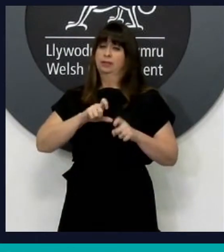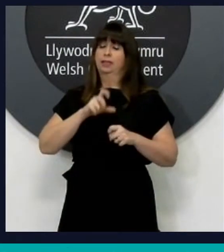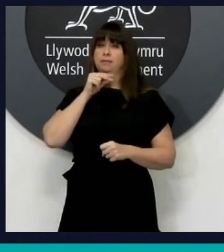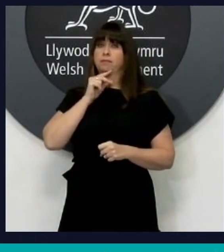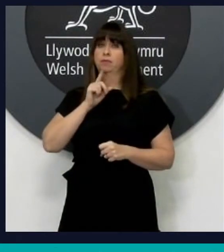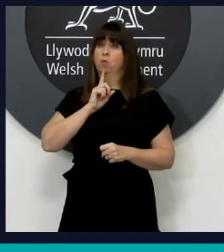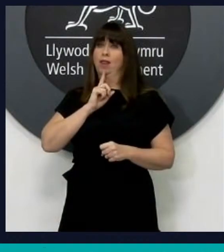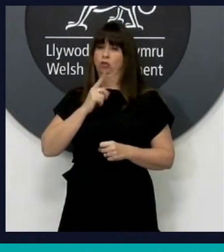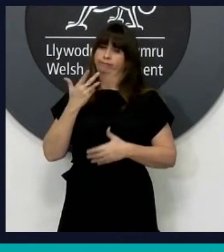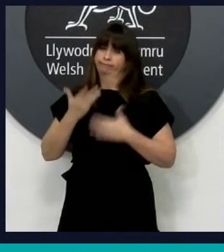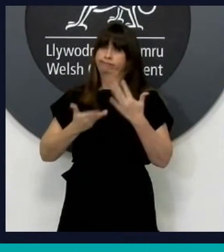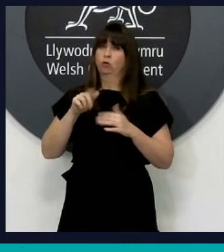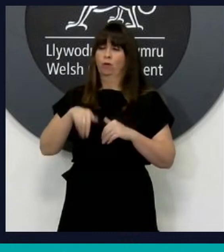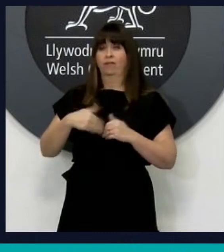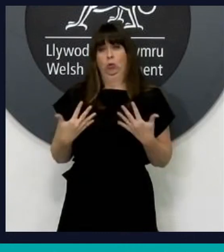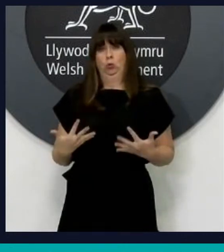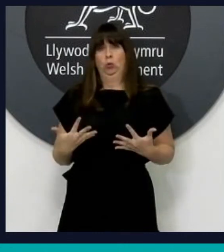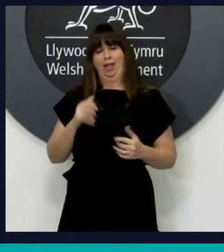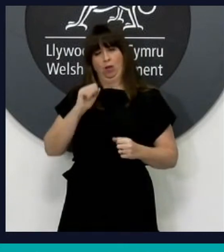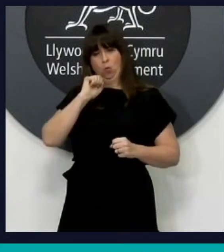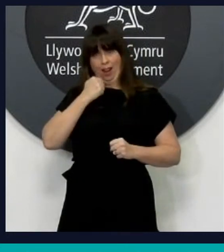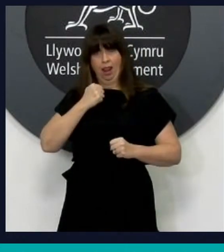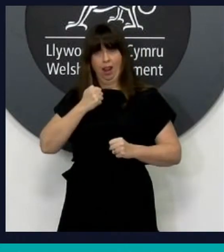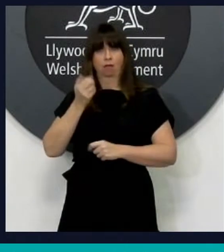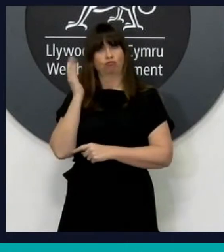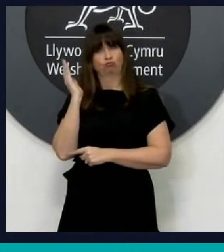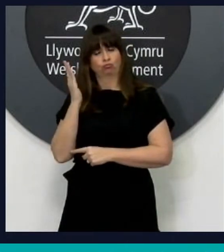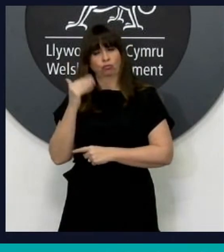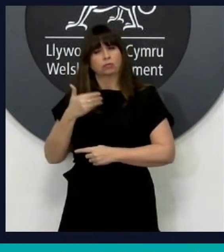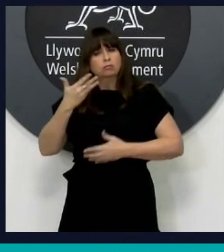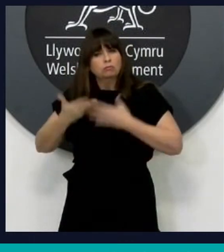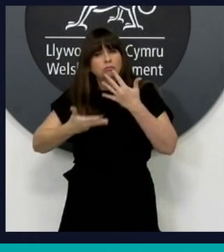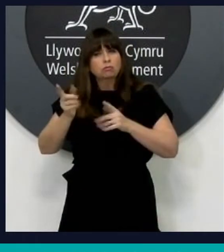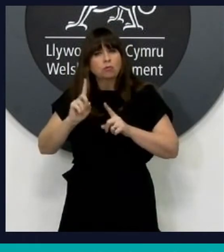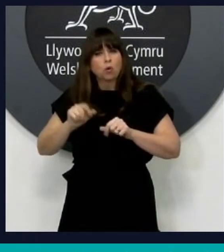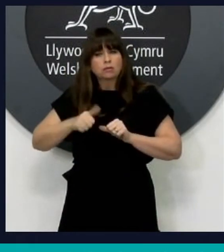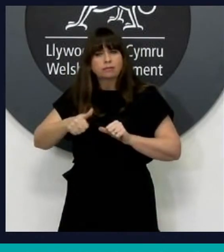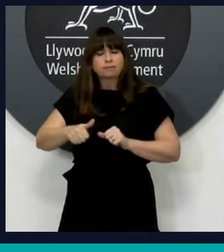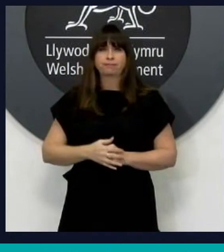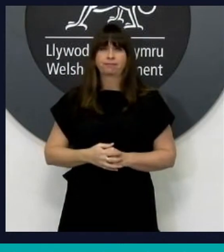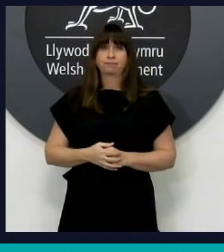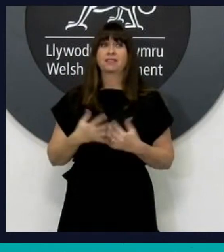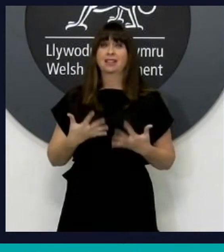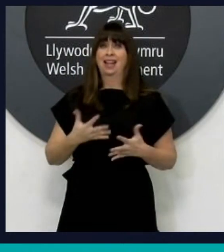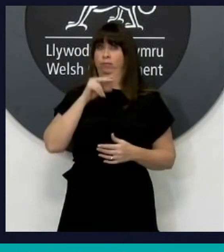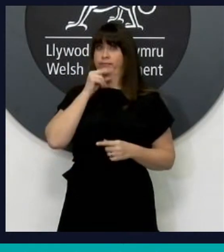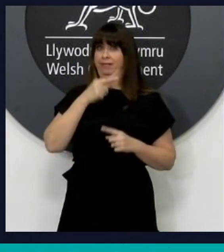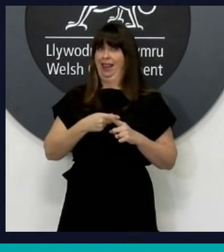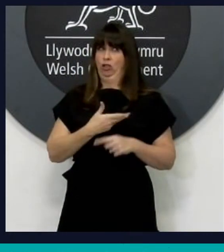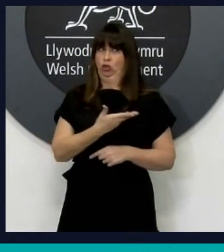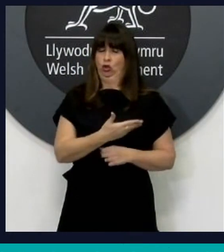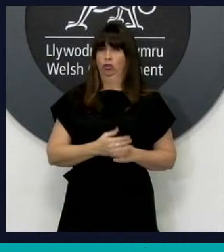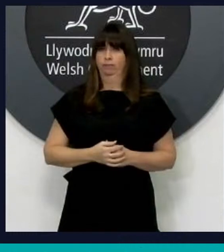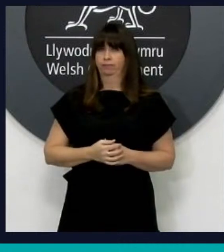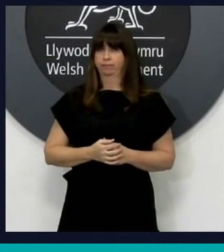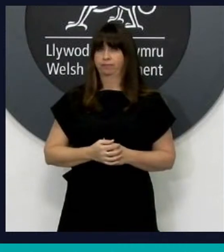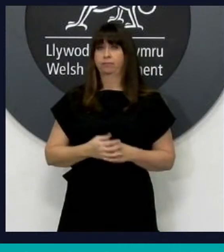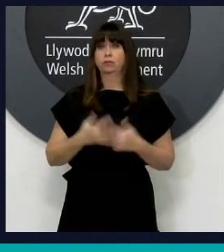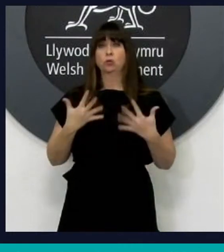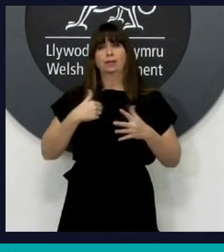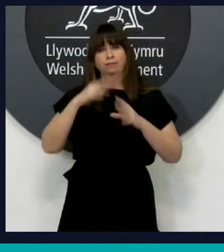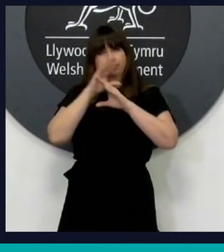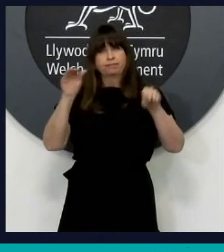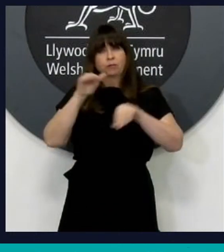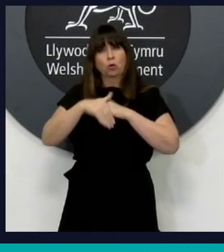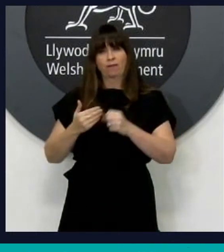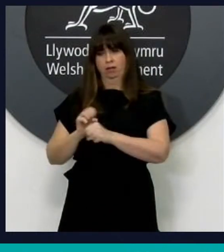Ac felly mi fyddwn ni yn rhoi fwy o wybodaeth I chi am y sefyllfa. I want to update you about the emergence of the